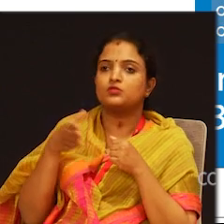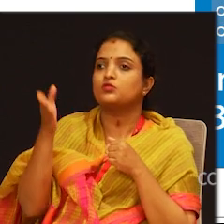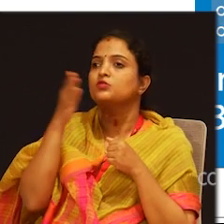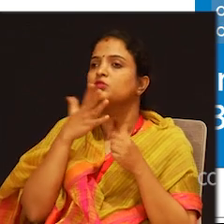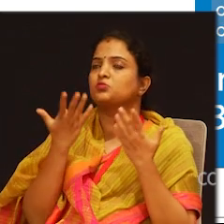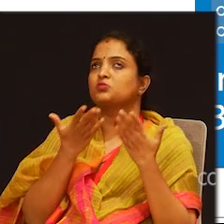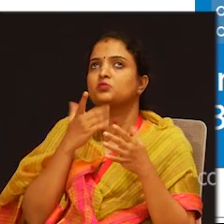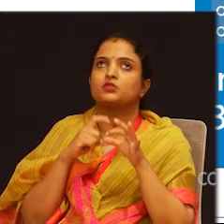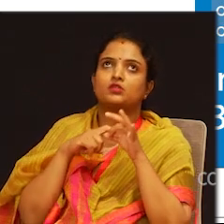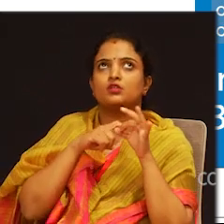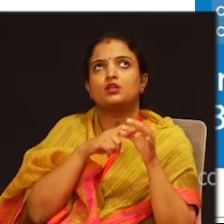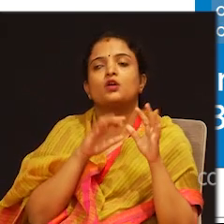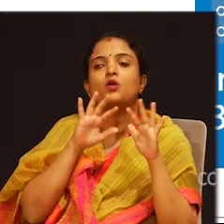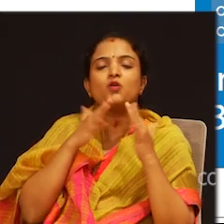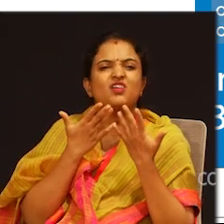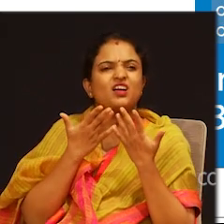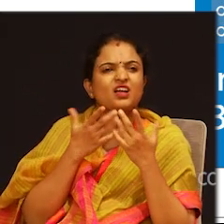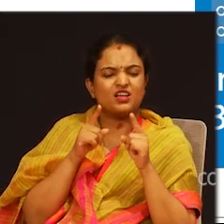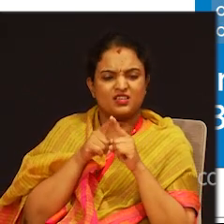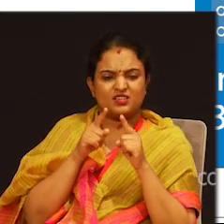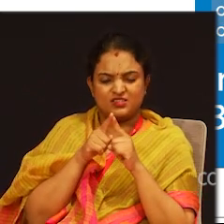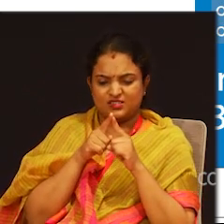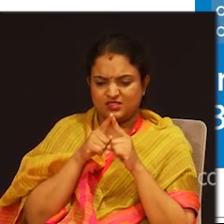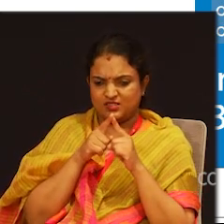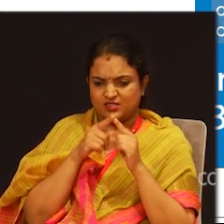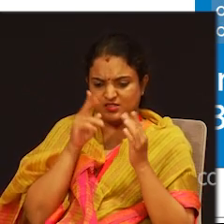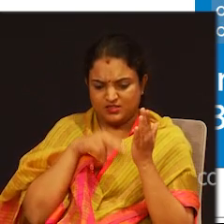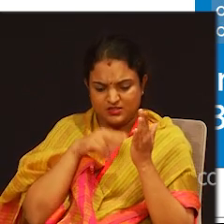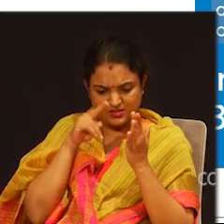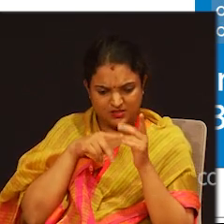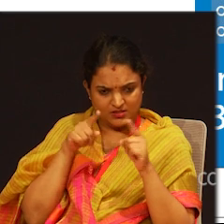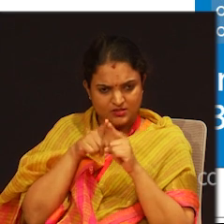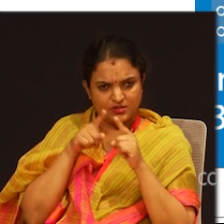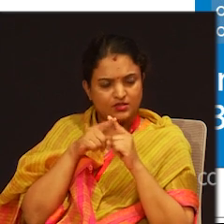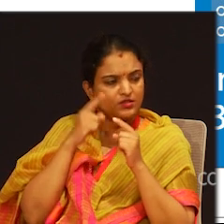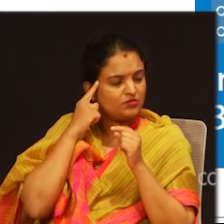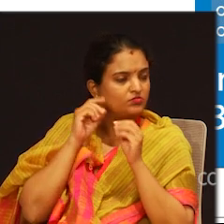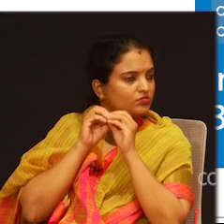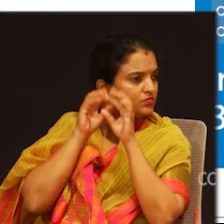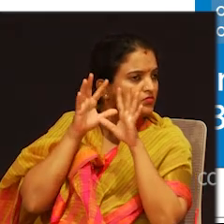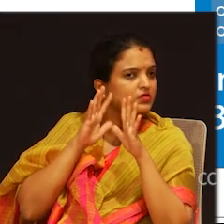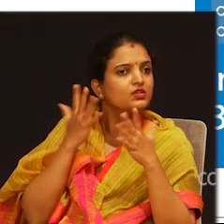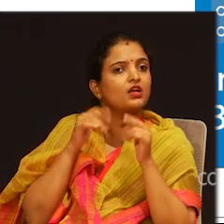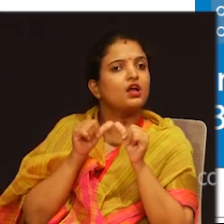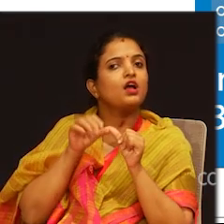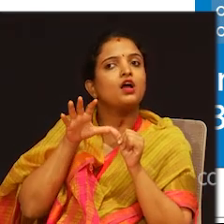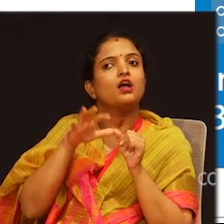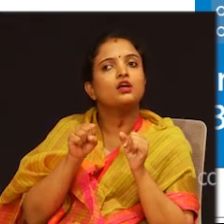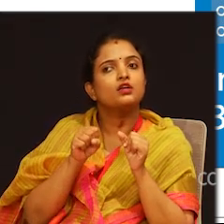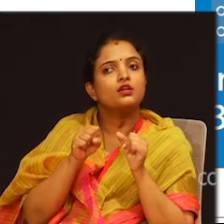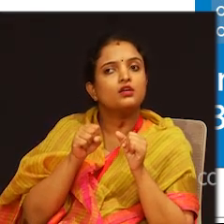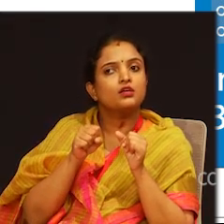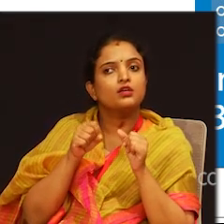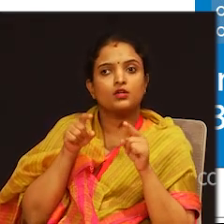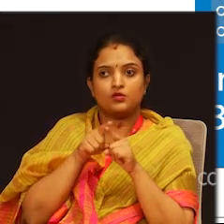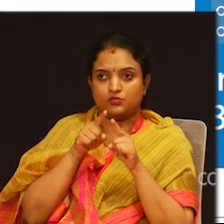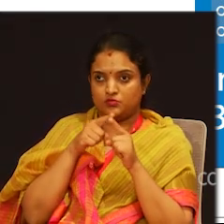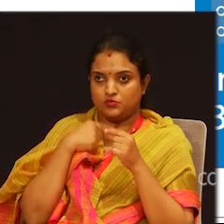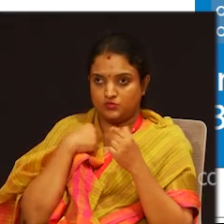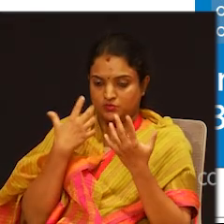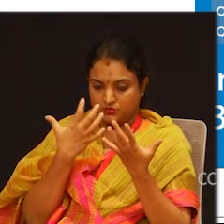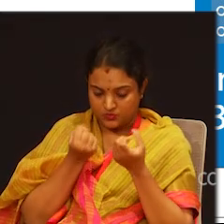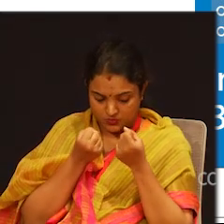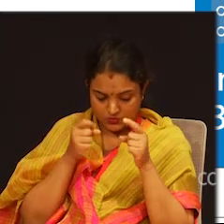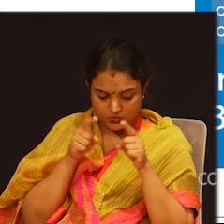ask, why should we look at a reading series in the early years to explore accessibility? We wanted to look at